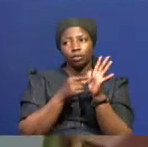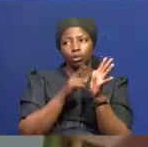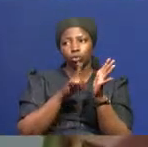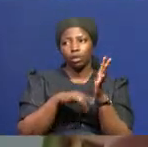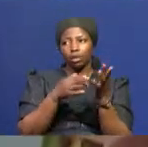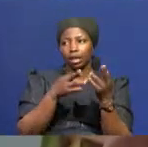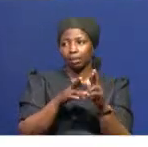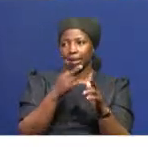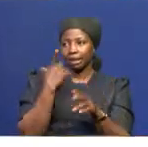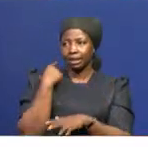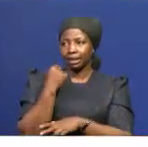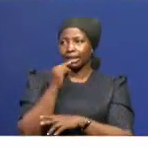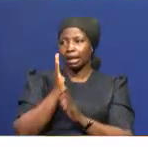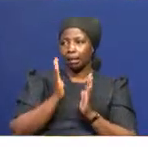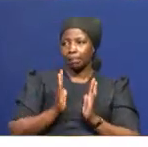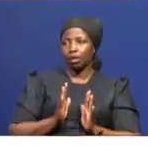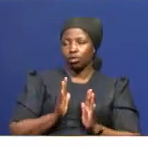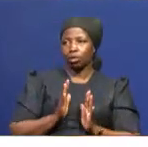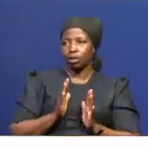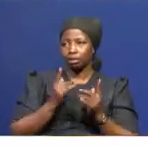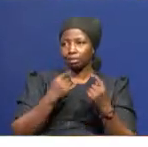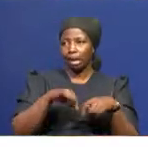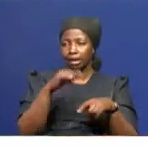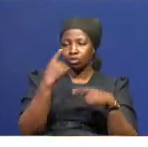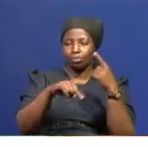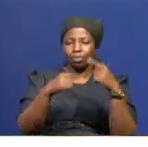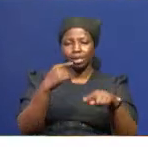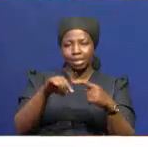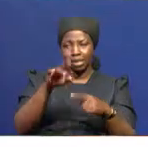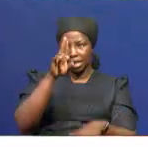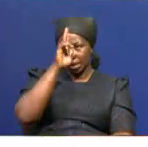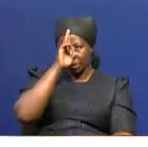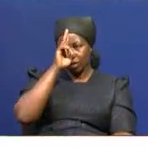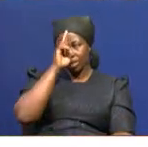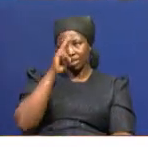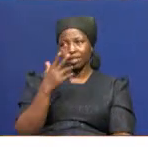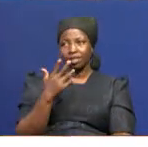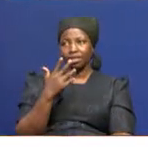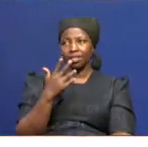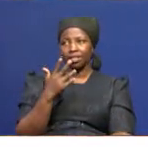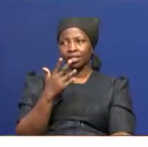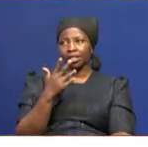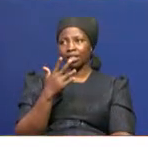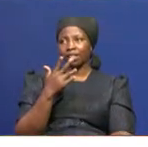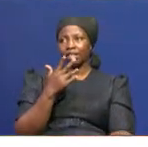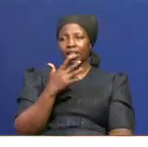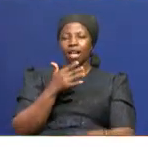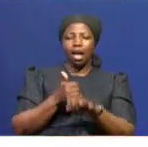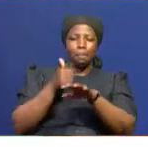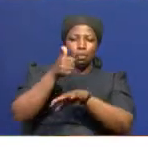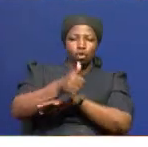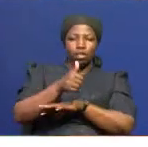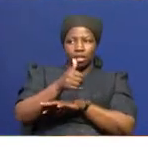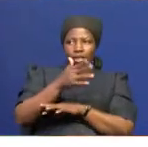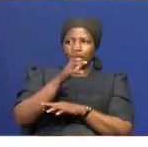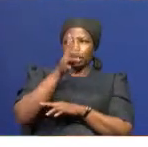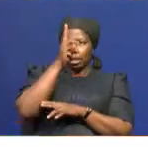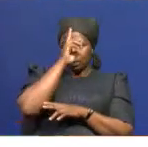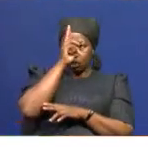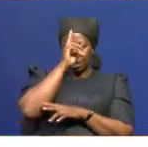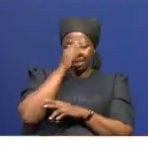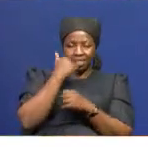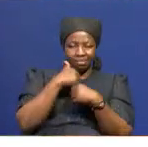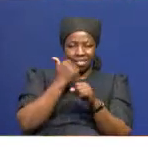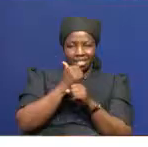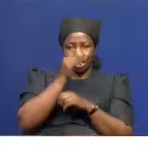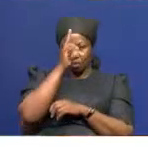other day, somebody's outright assaulting a police officer, you know, insulting a police officer, provoking. You